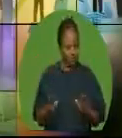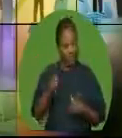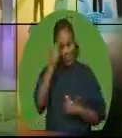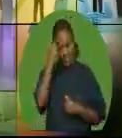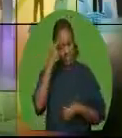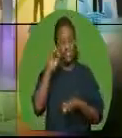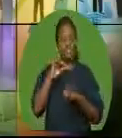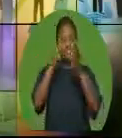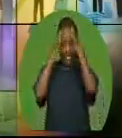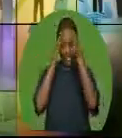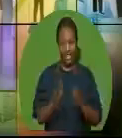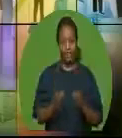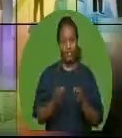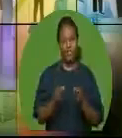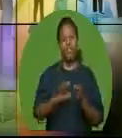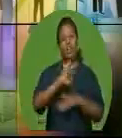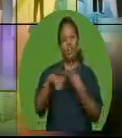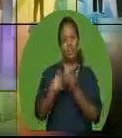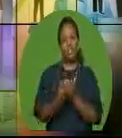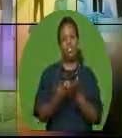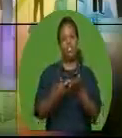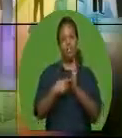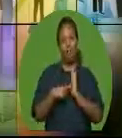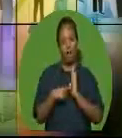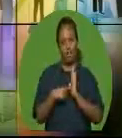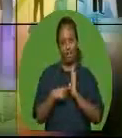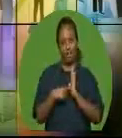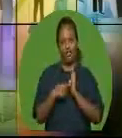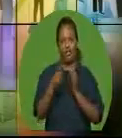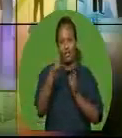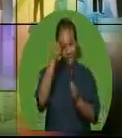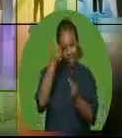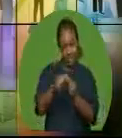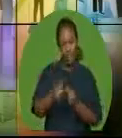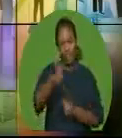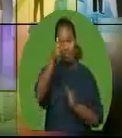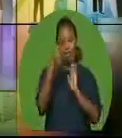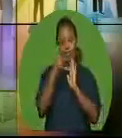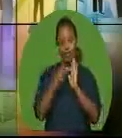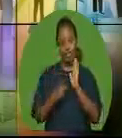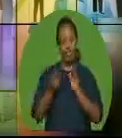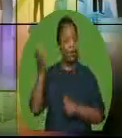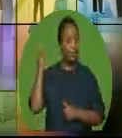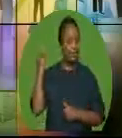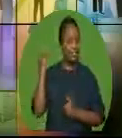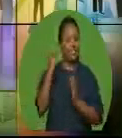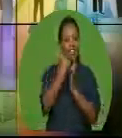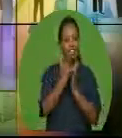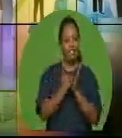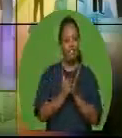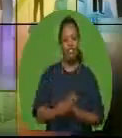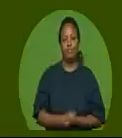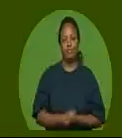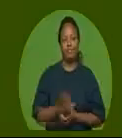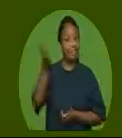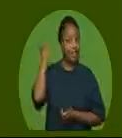discussed factors that determine aggregate demand. Let me remind you of the main points of our previous